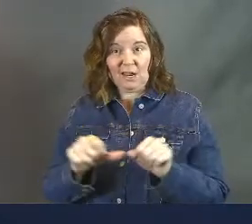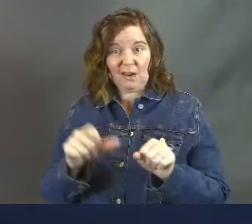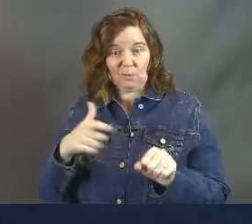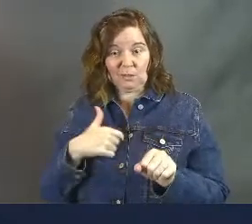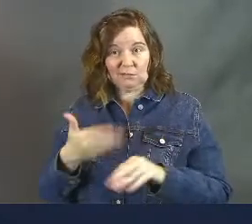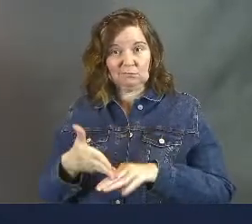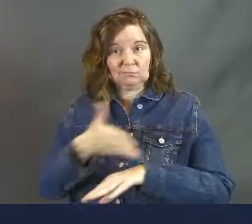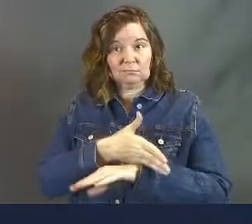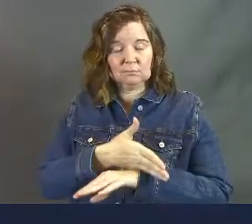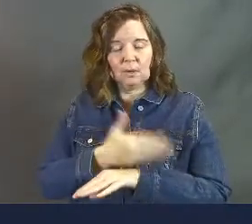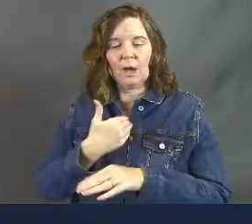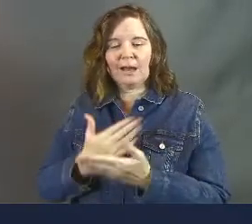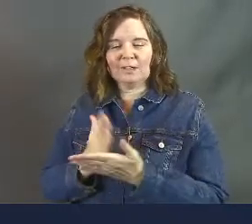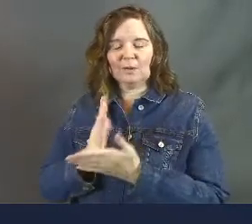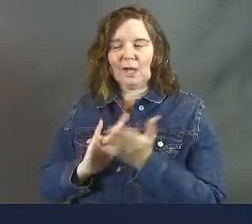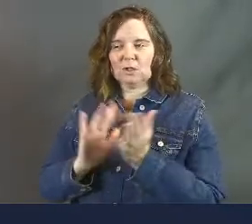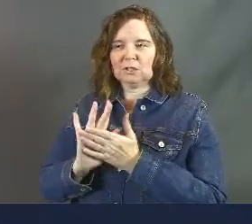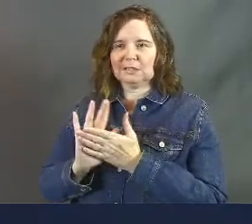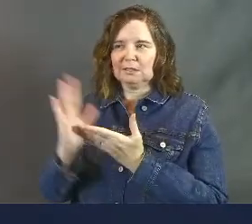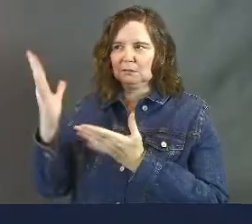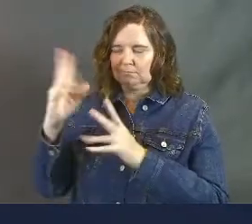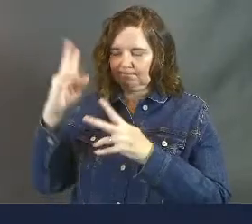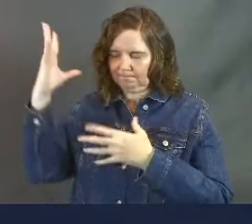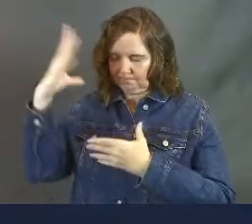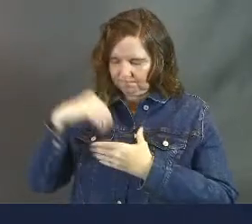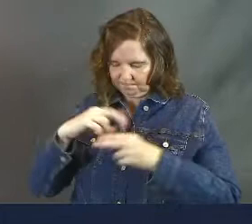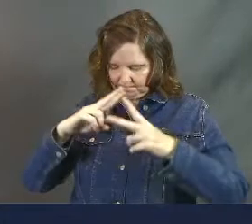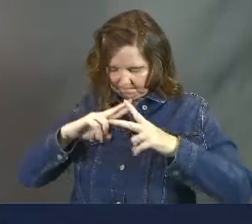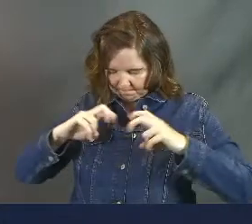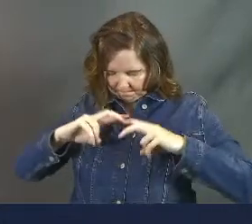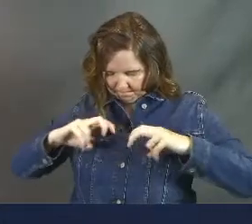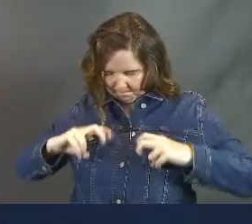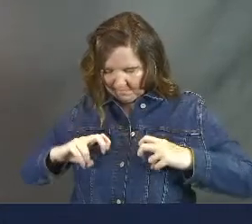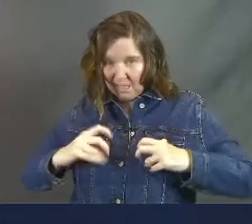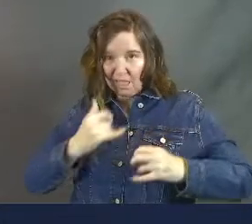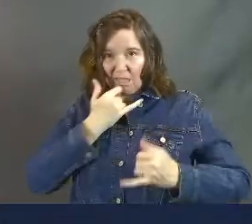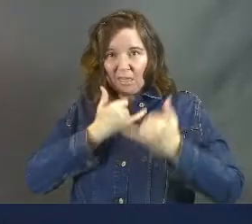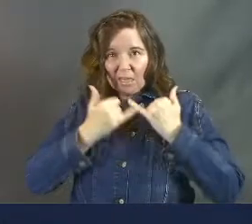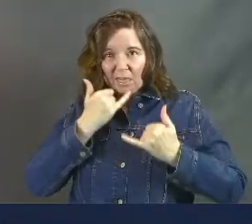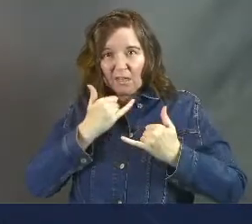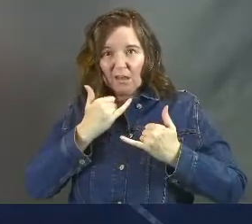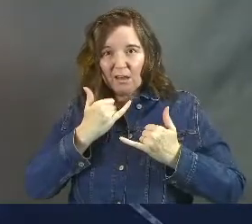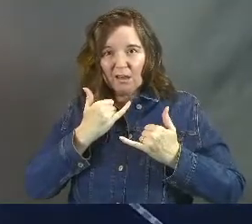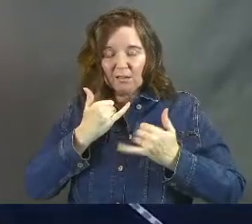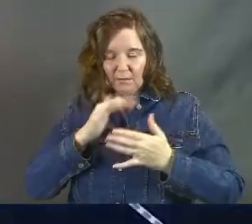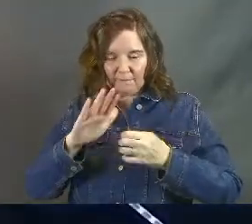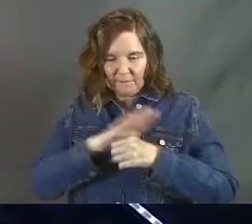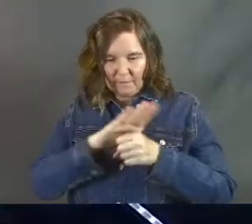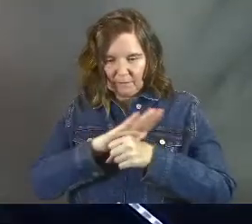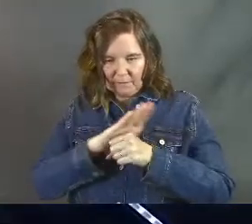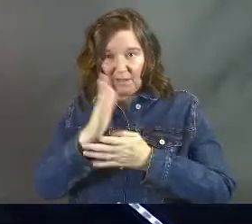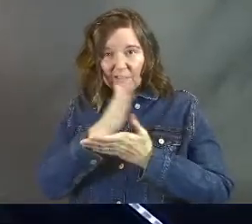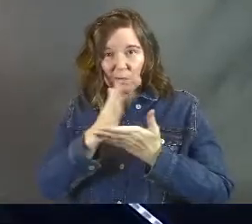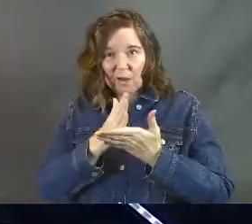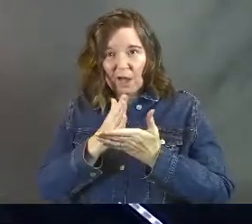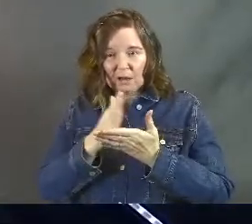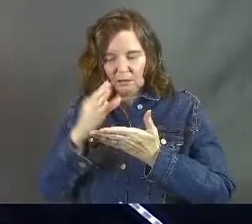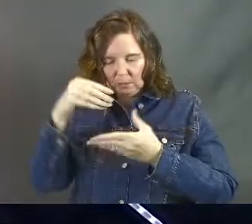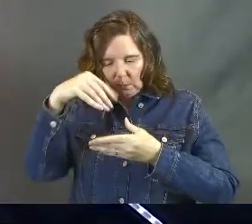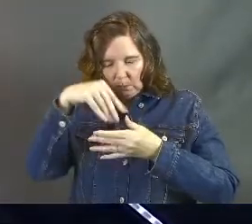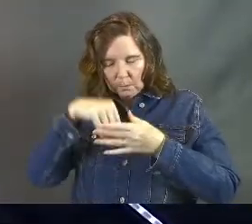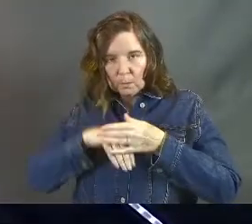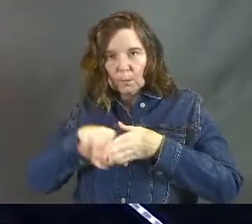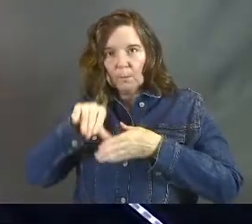grow, we need to allow Jesus to come in and fill our gaps, and that's not necessarily gonna be easy to do. We've gotta